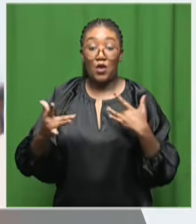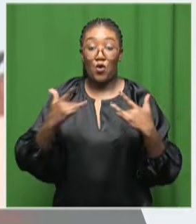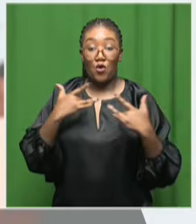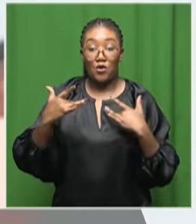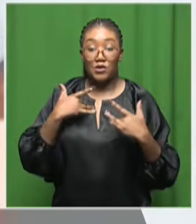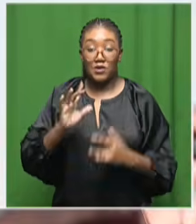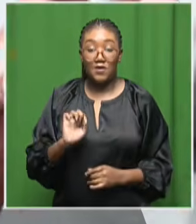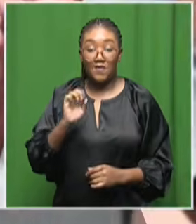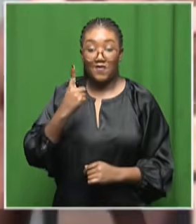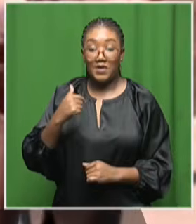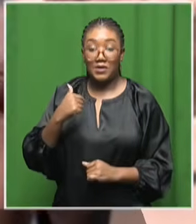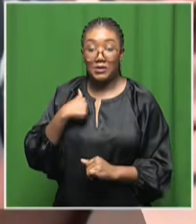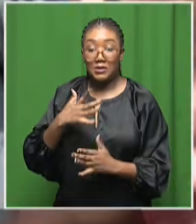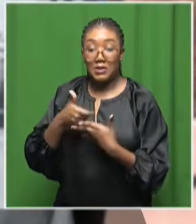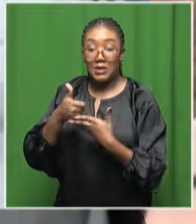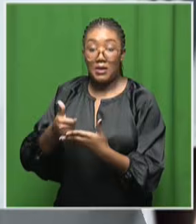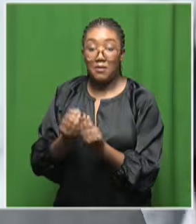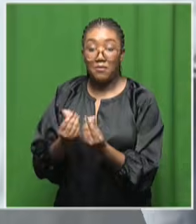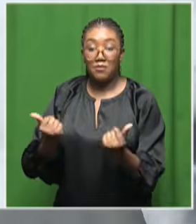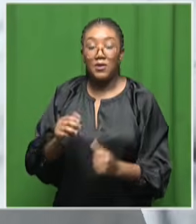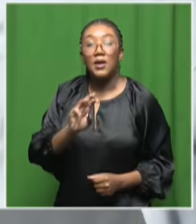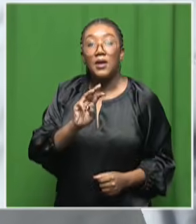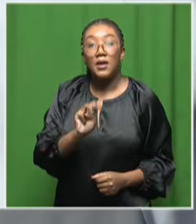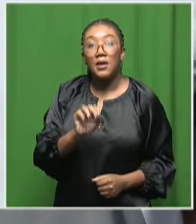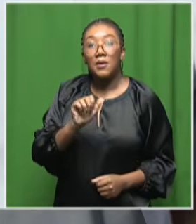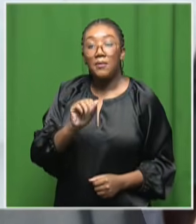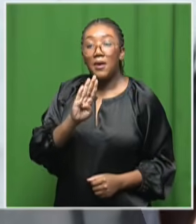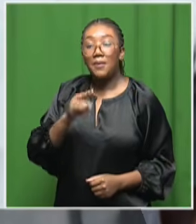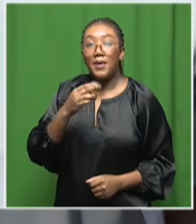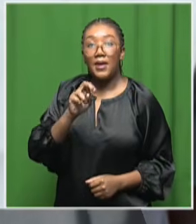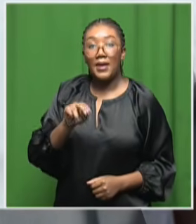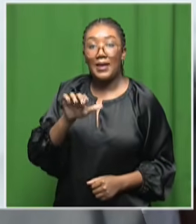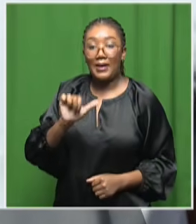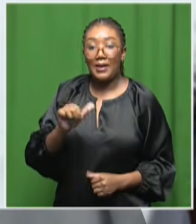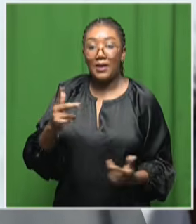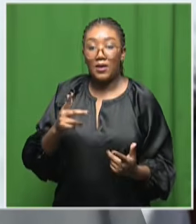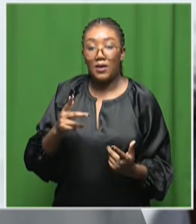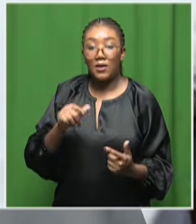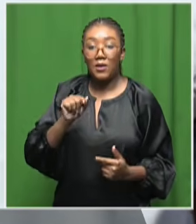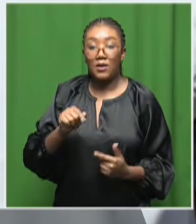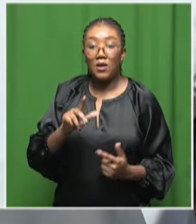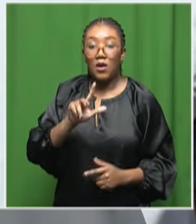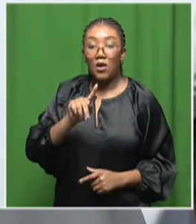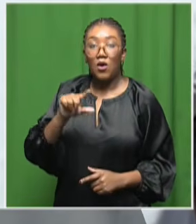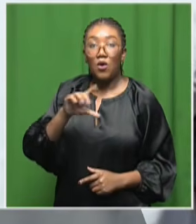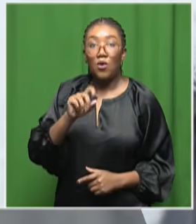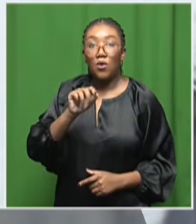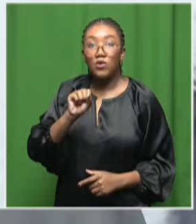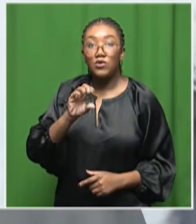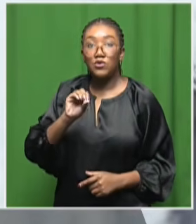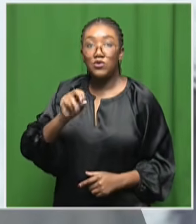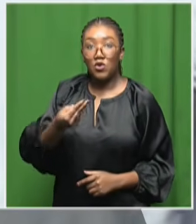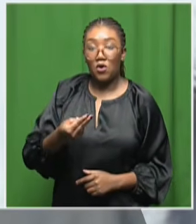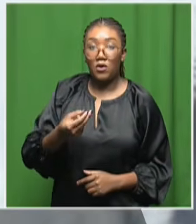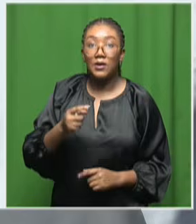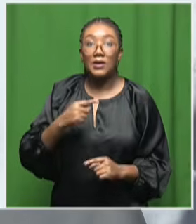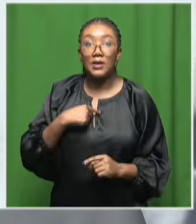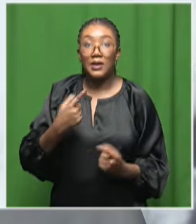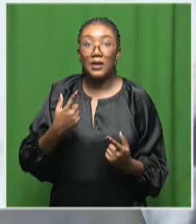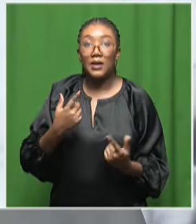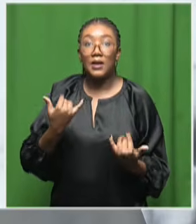first. Okay. This is Mapena informal settlement in Gauteng section extension 8, Ivory Park Ward